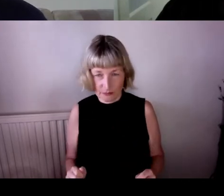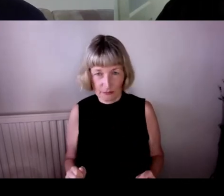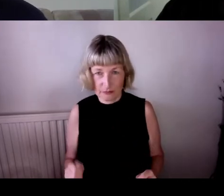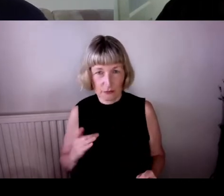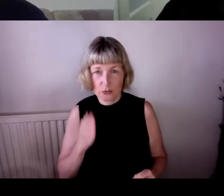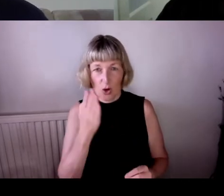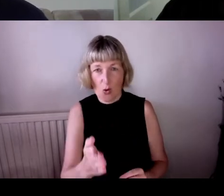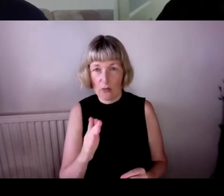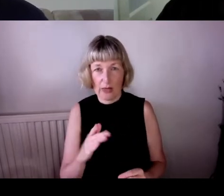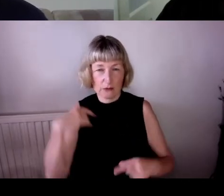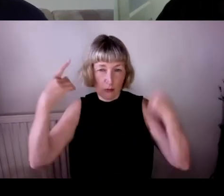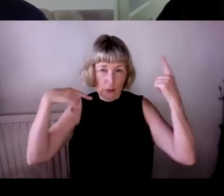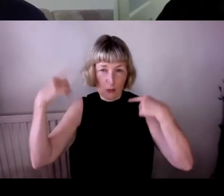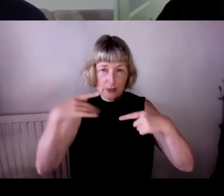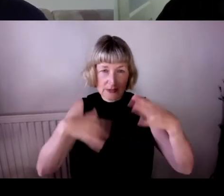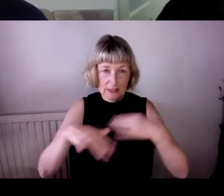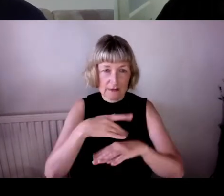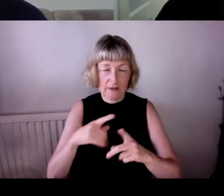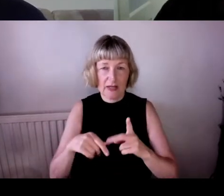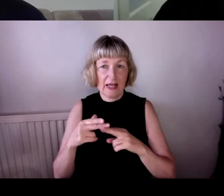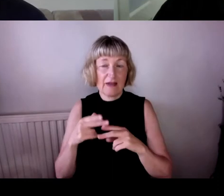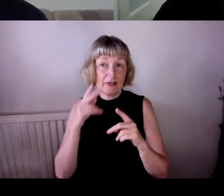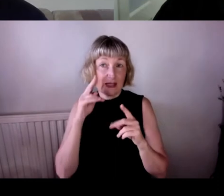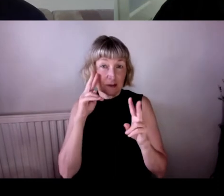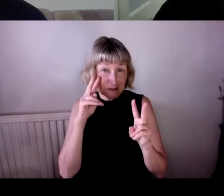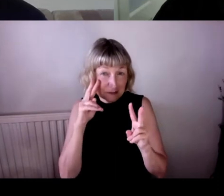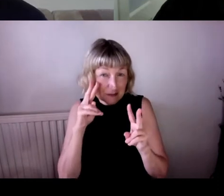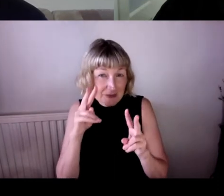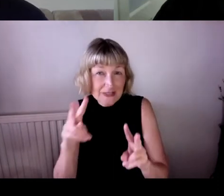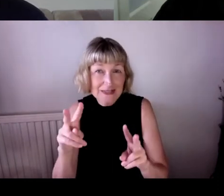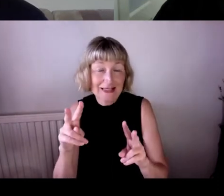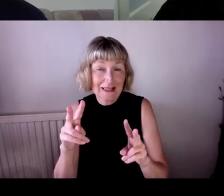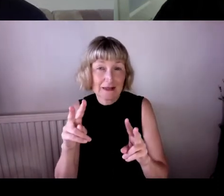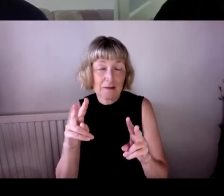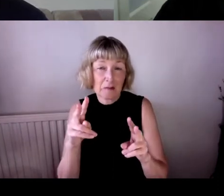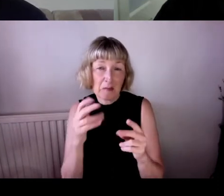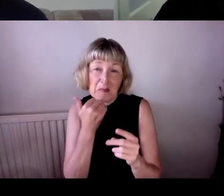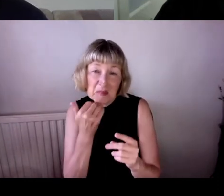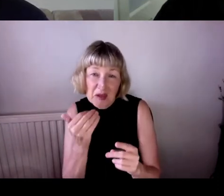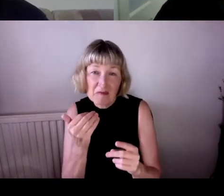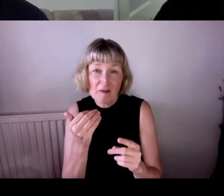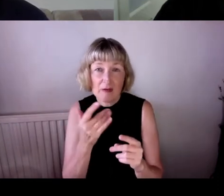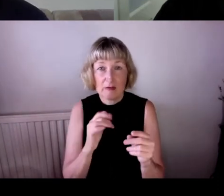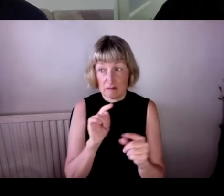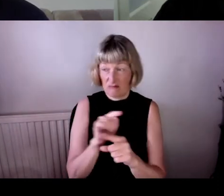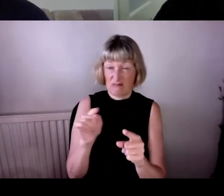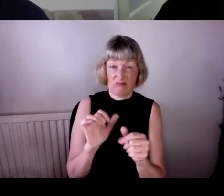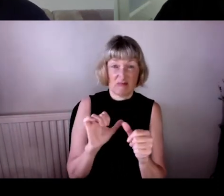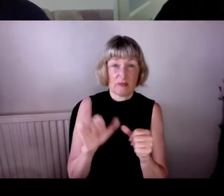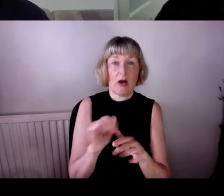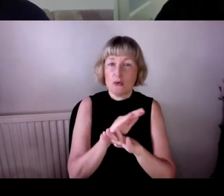they have a good level of remaining sight, they would rather not use audio description. It is really, there's a very,